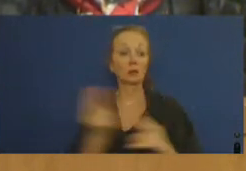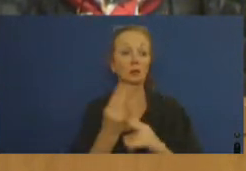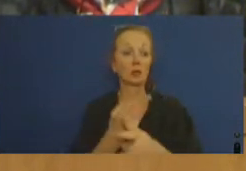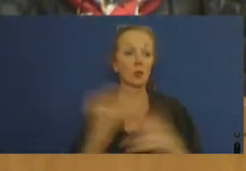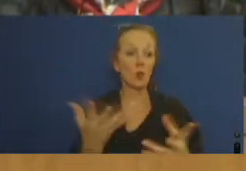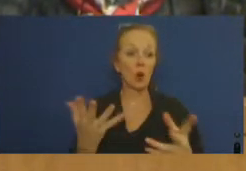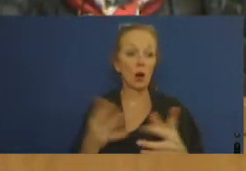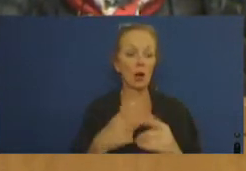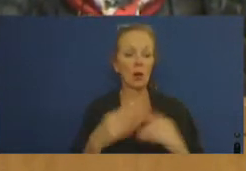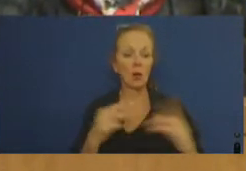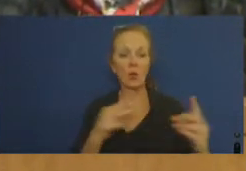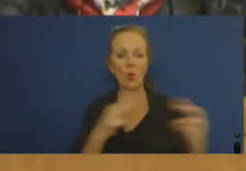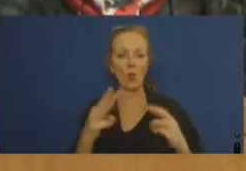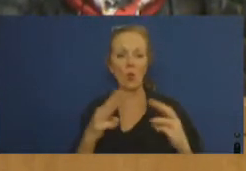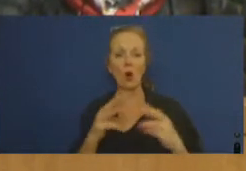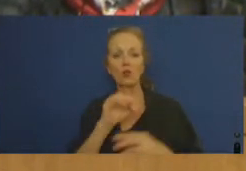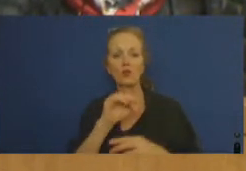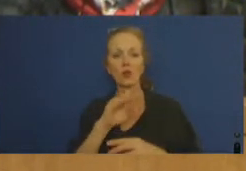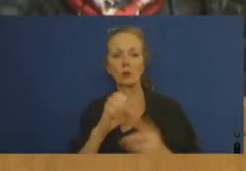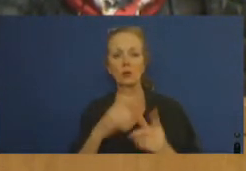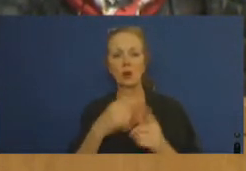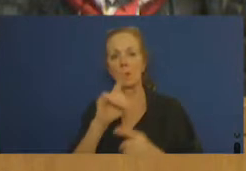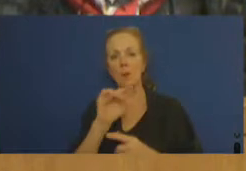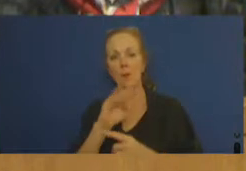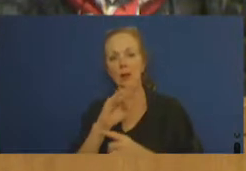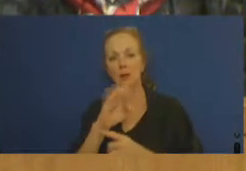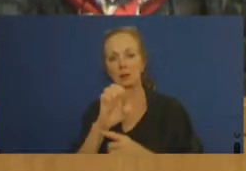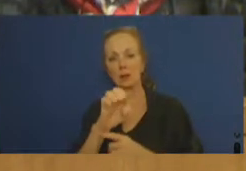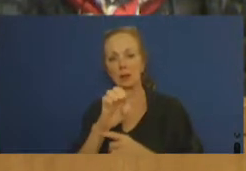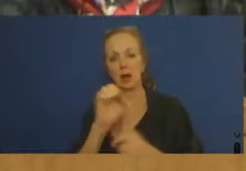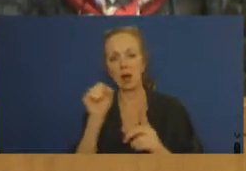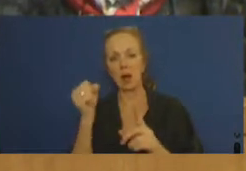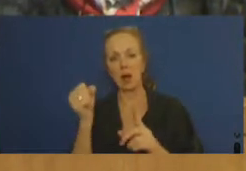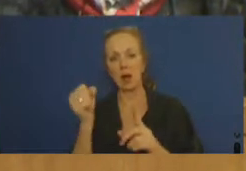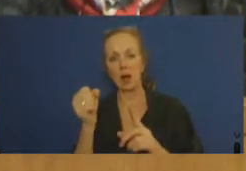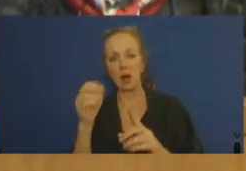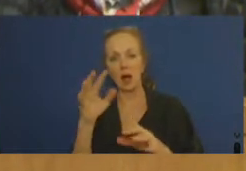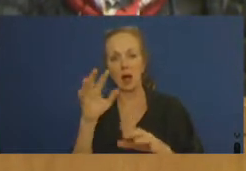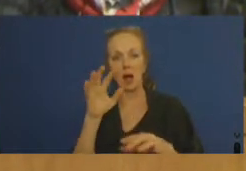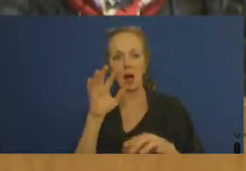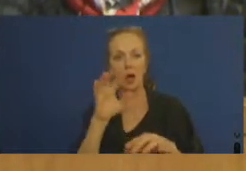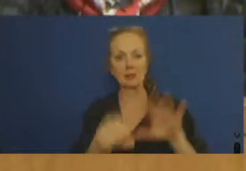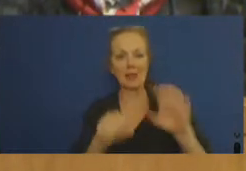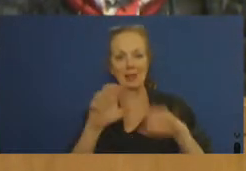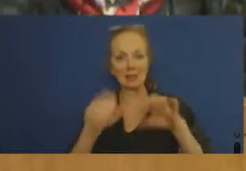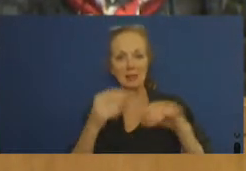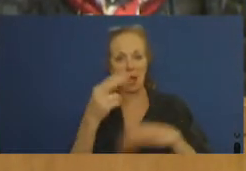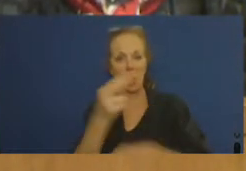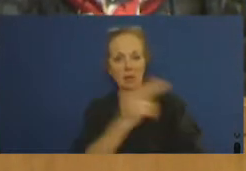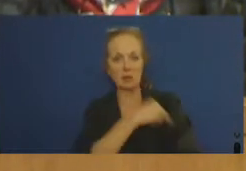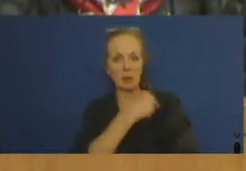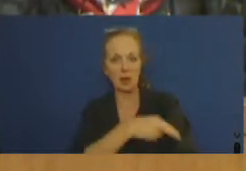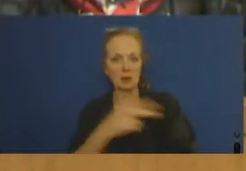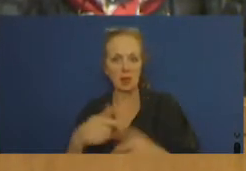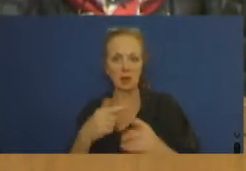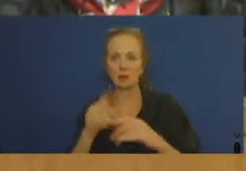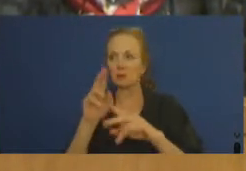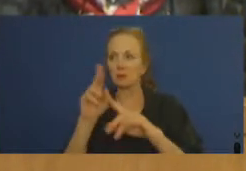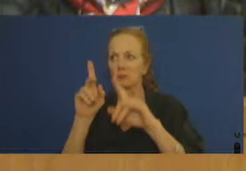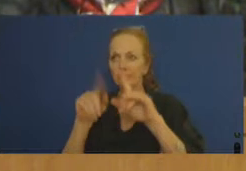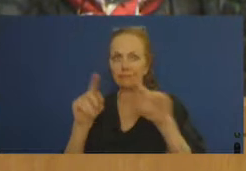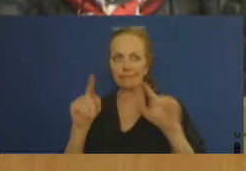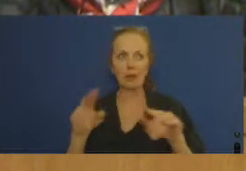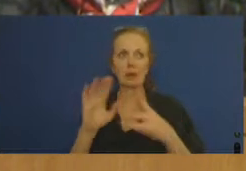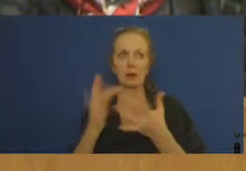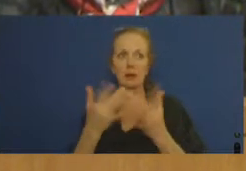and war crimes such as domicide, attacks on hospitals and the entire health care network,